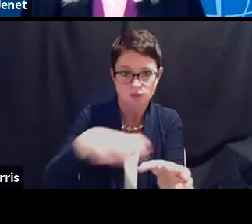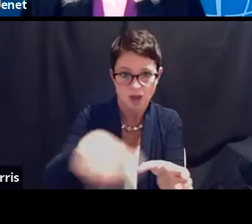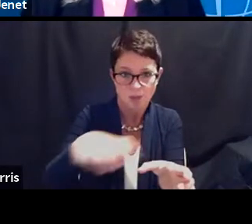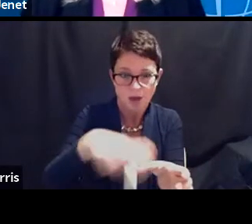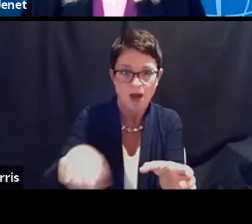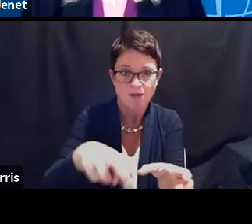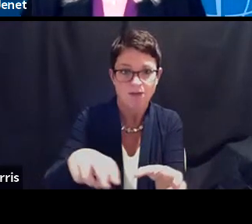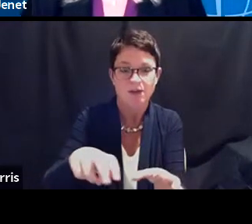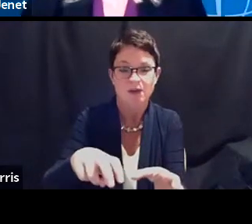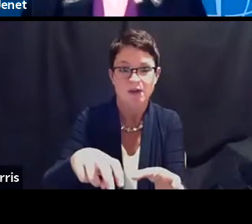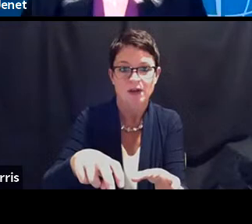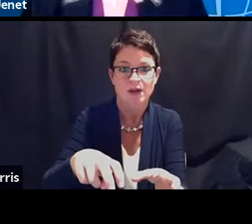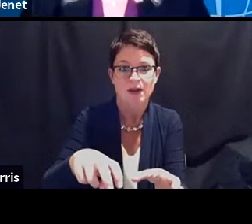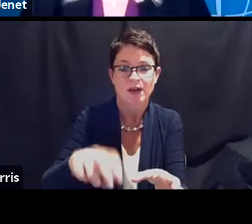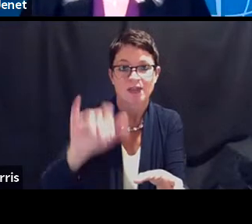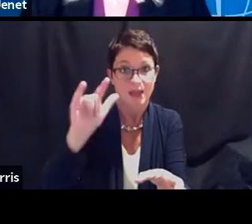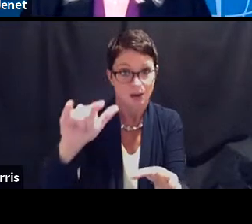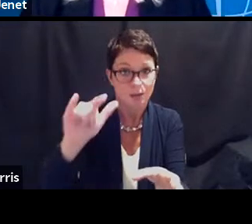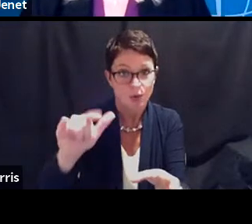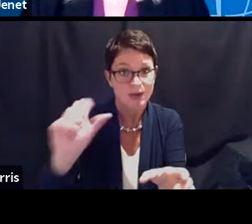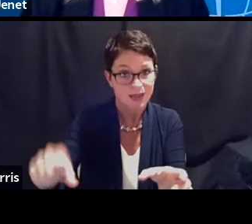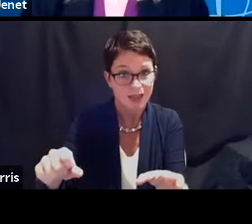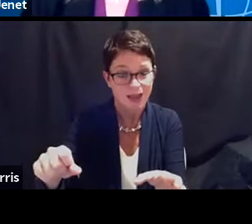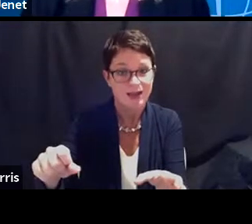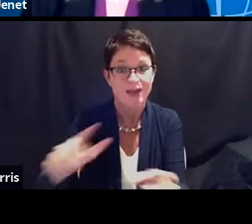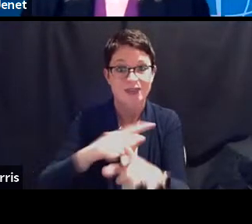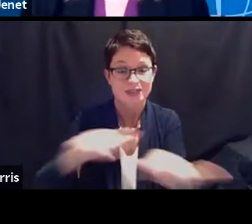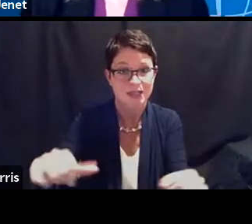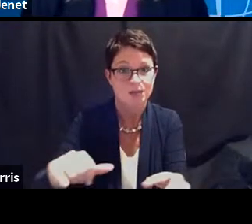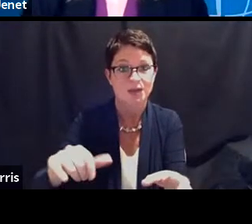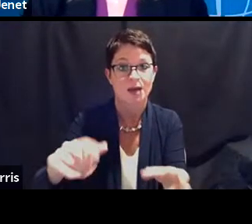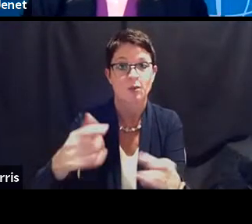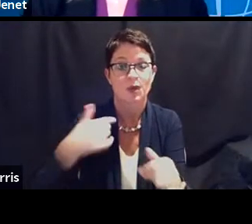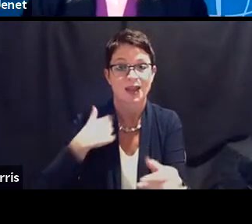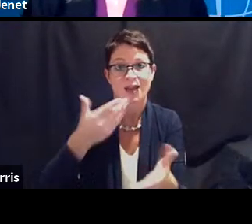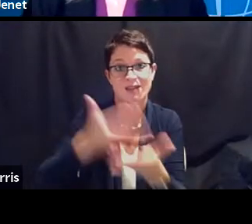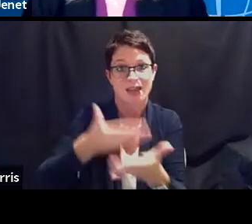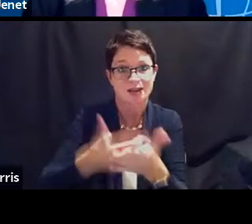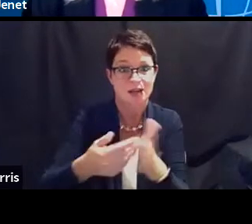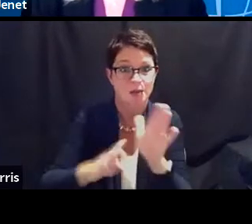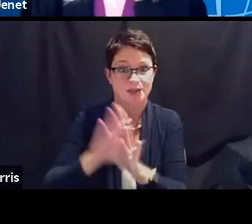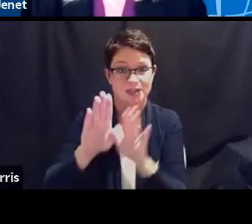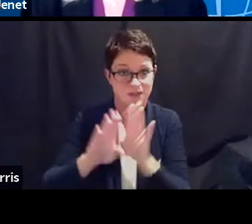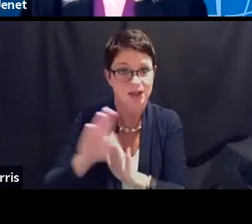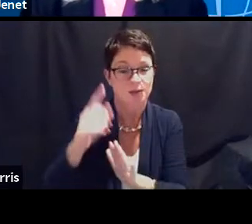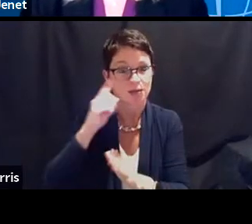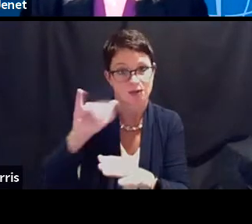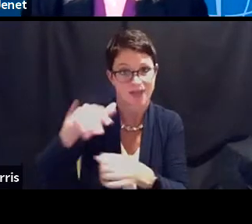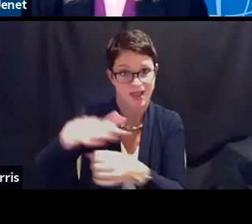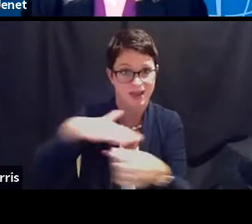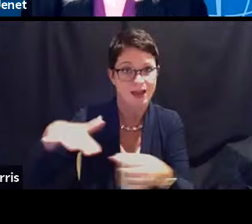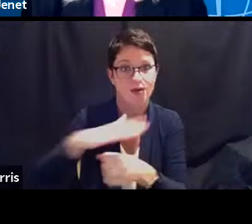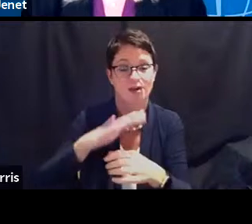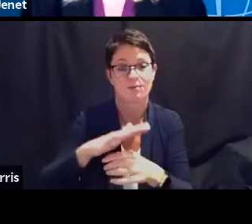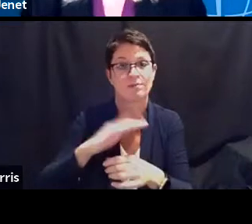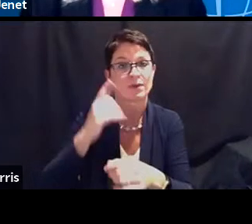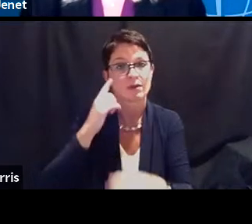at the ferry and drop them at the airport, and at the same time period we can have economic development. So some of the